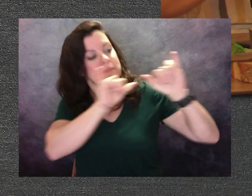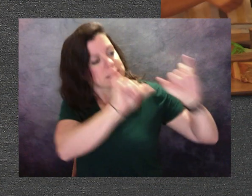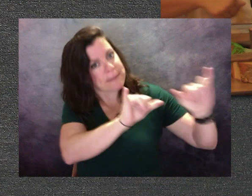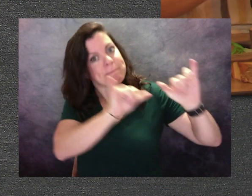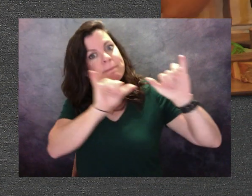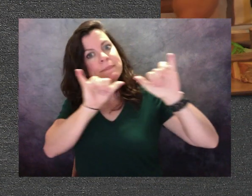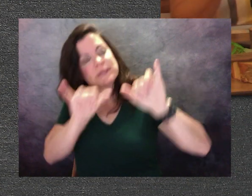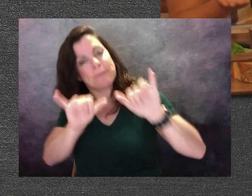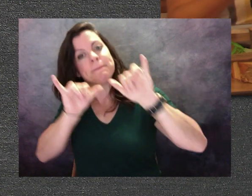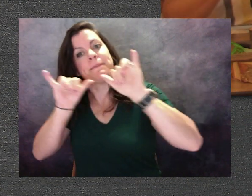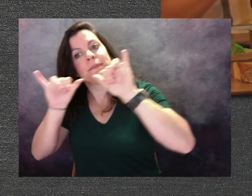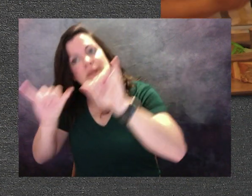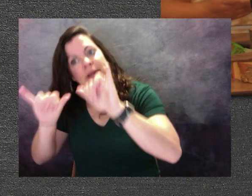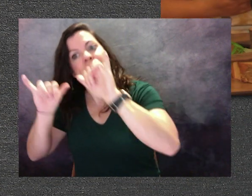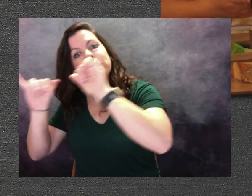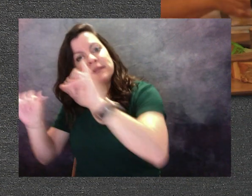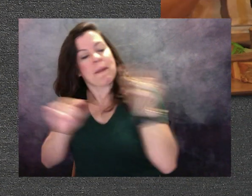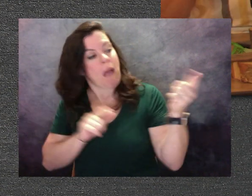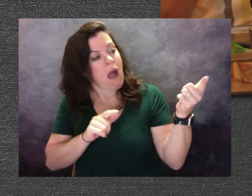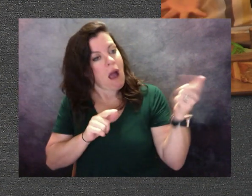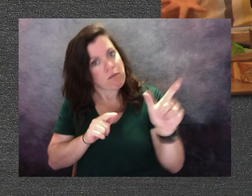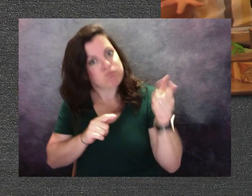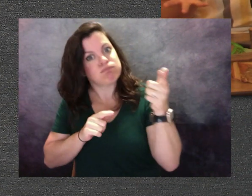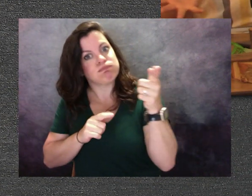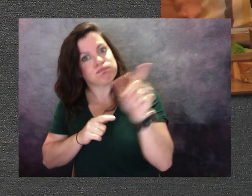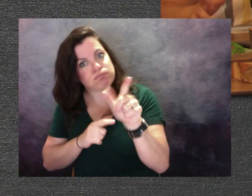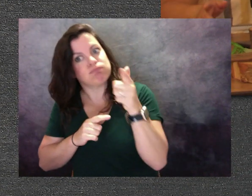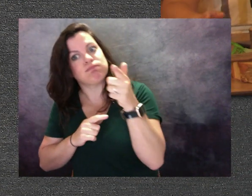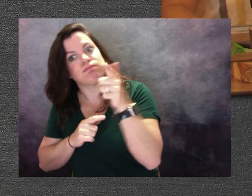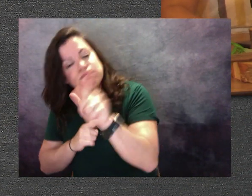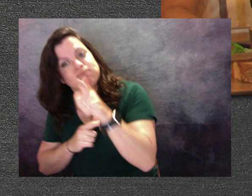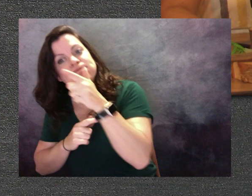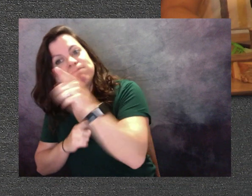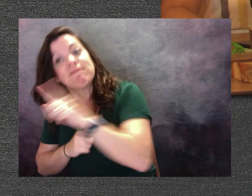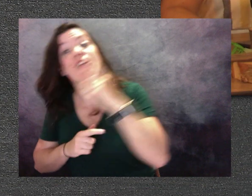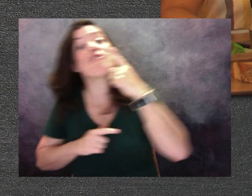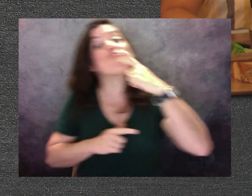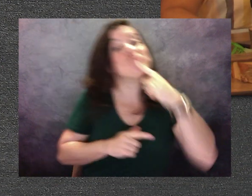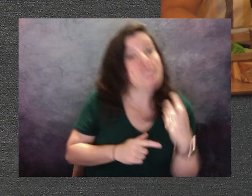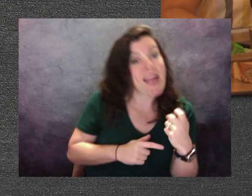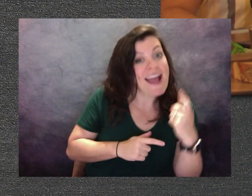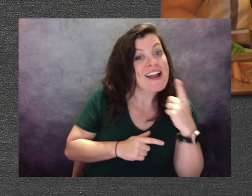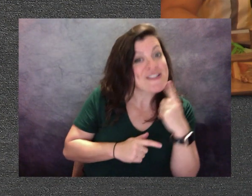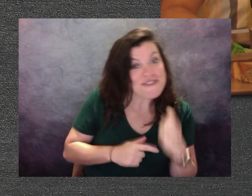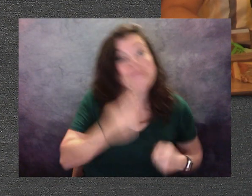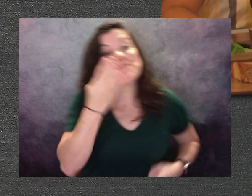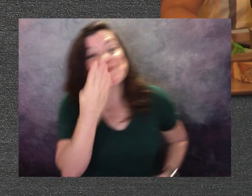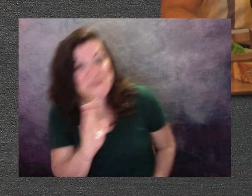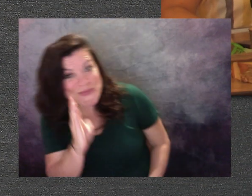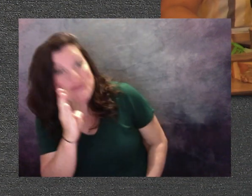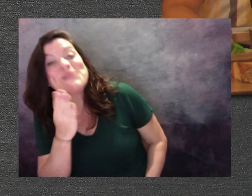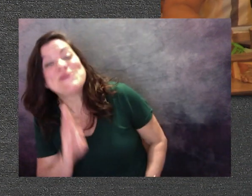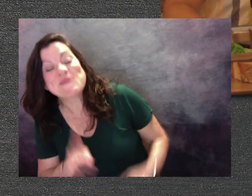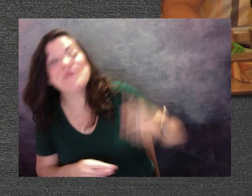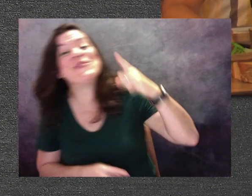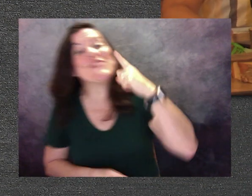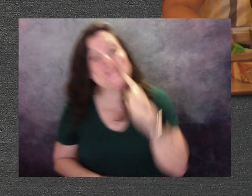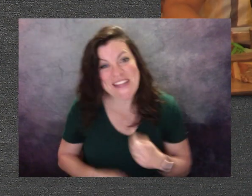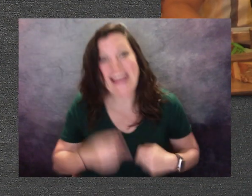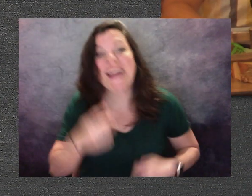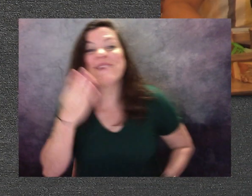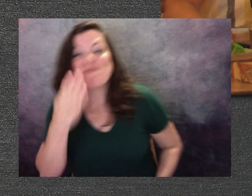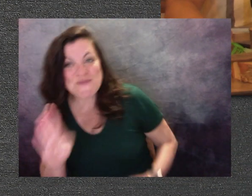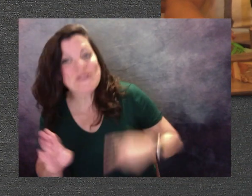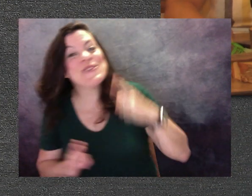red, blue, red, blue. Or you could have a pattern like this,